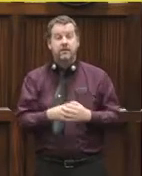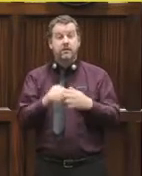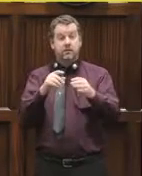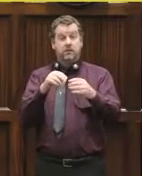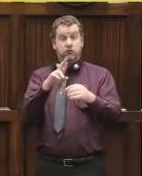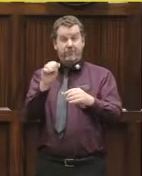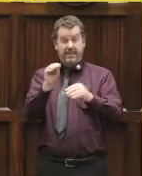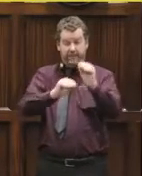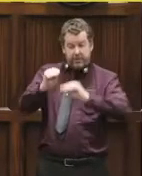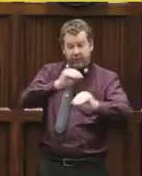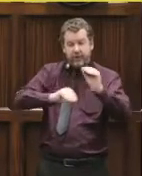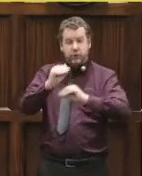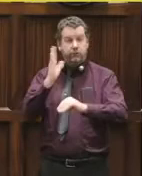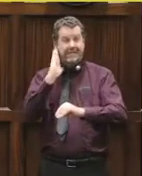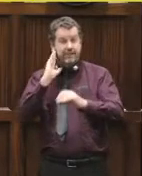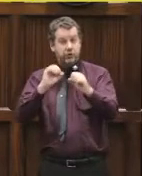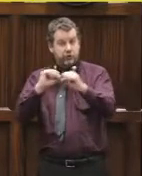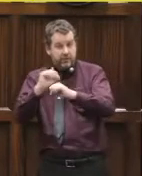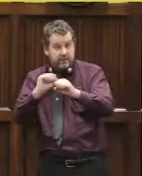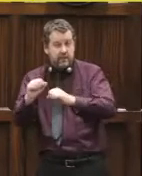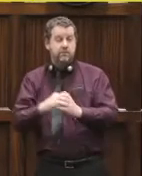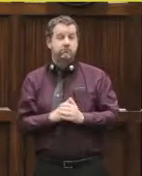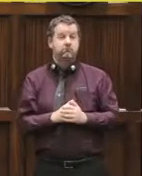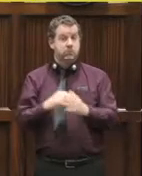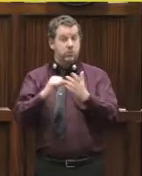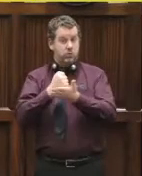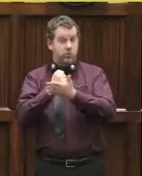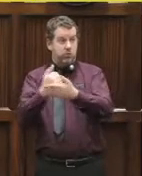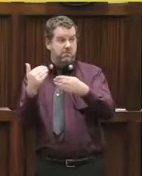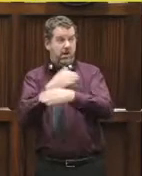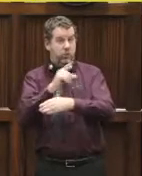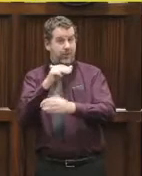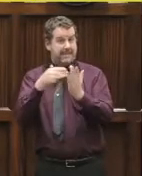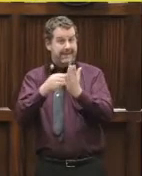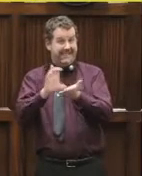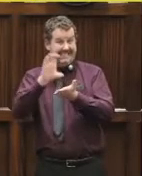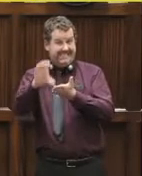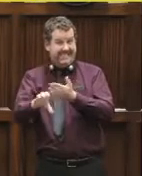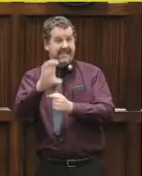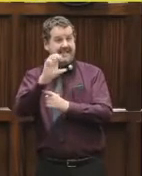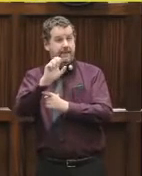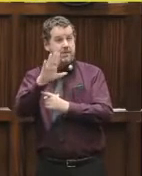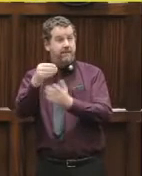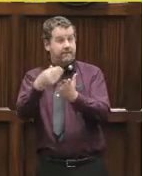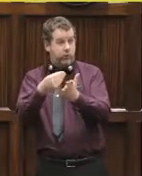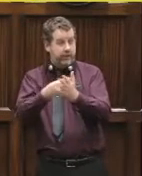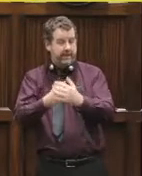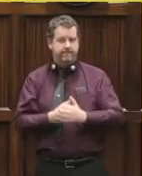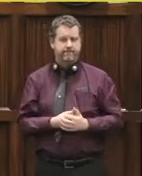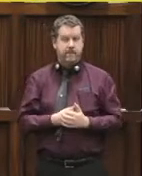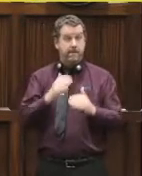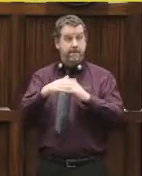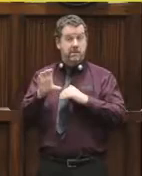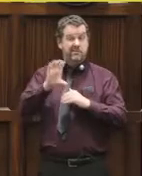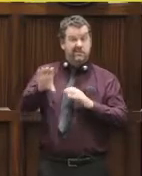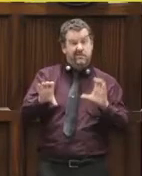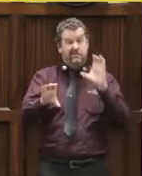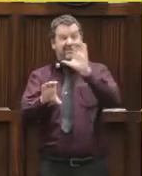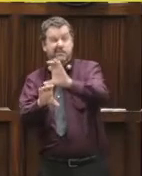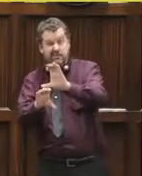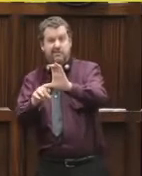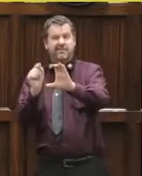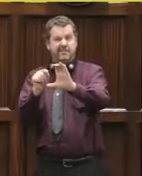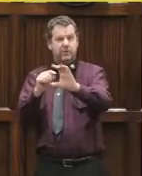reconfiguration of residential services supported by €20 million in capital funding, and to be further supported by